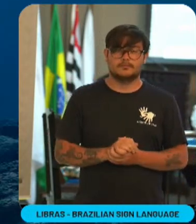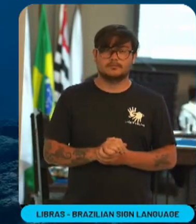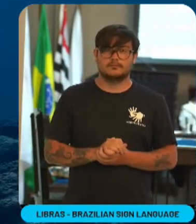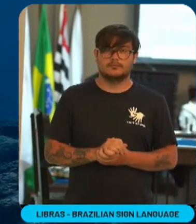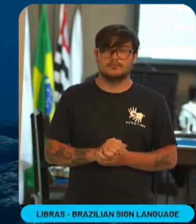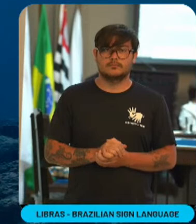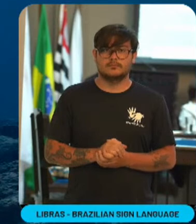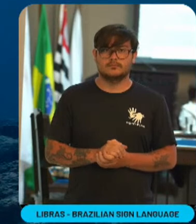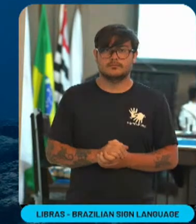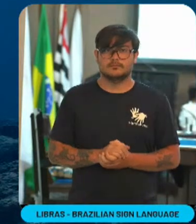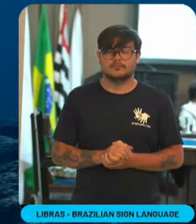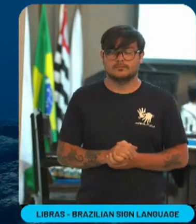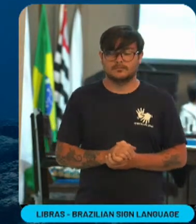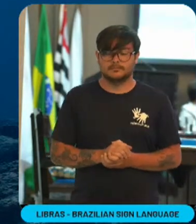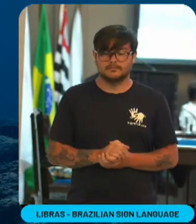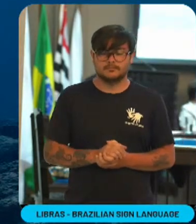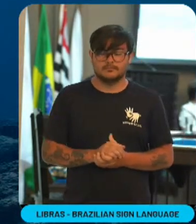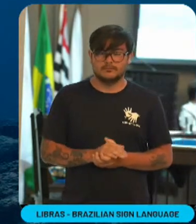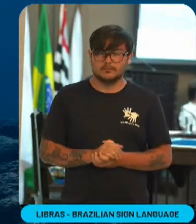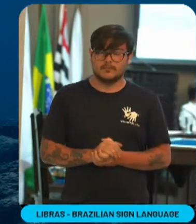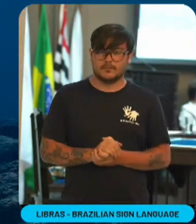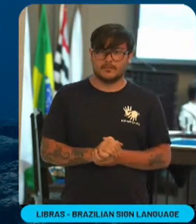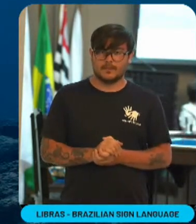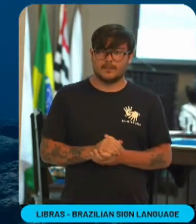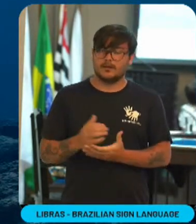in more technical terms.